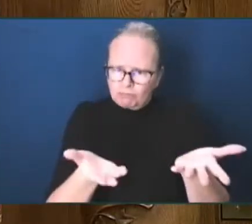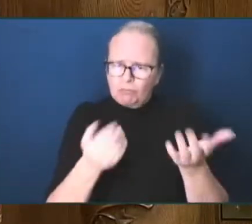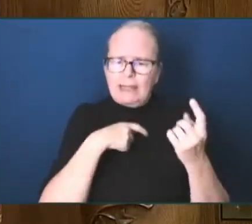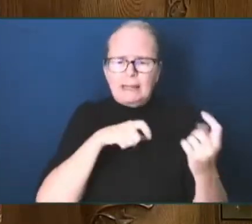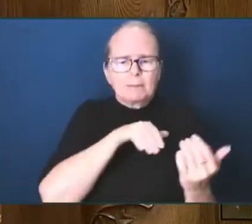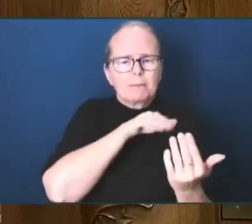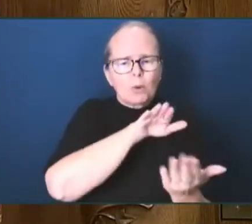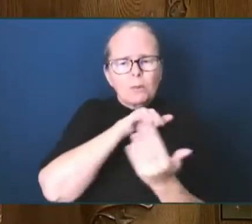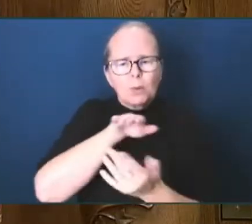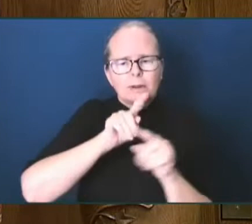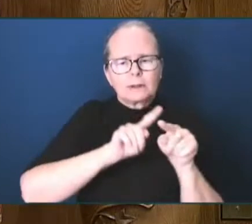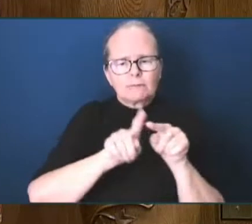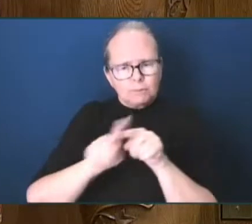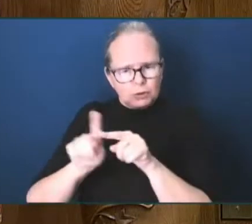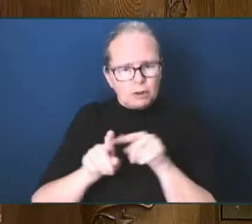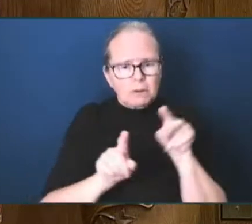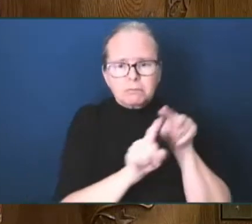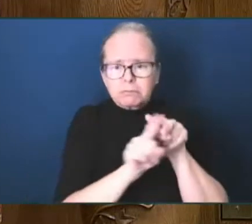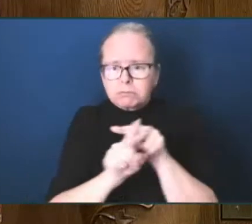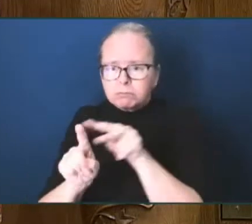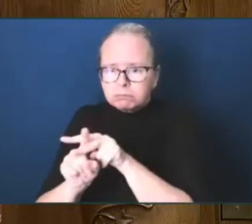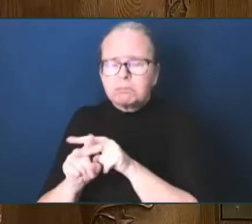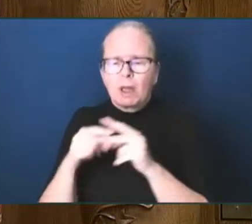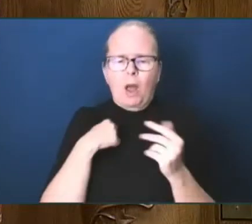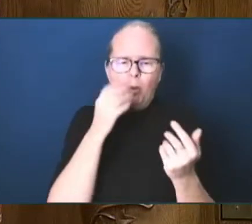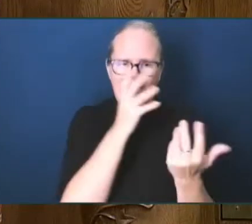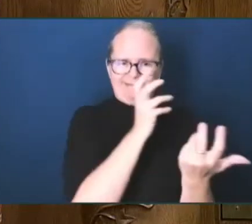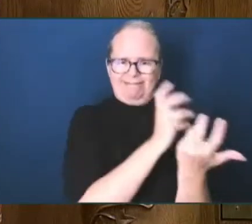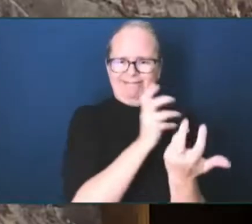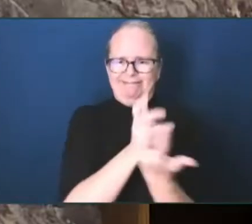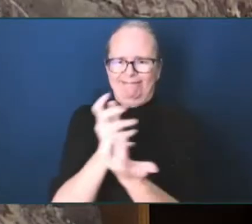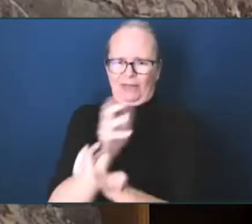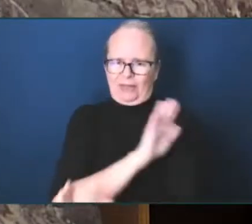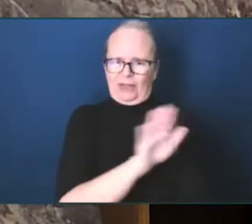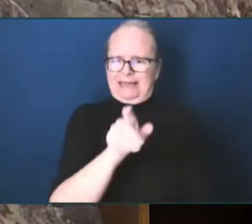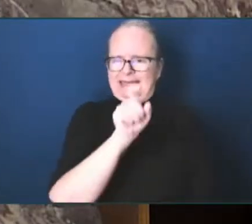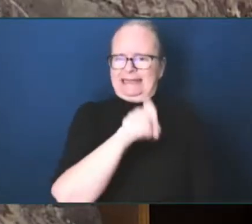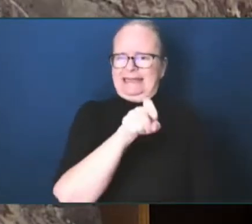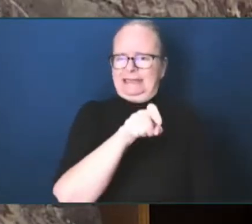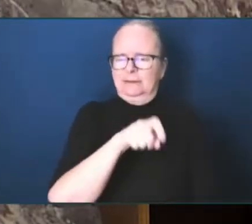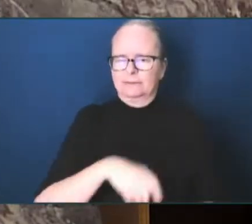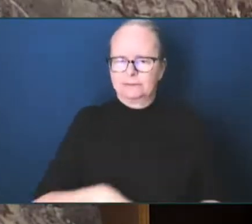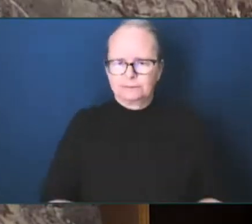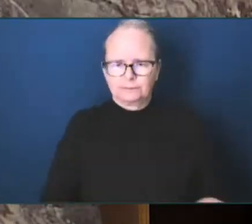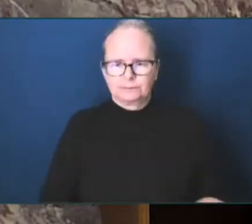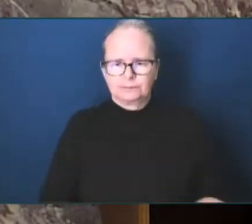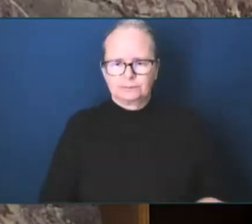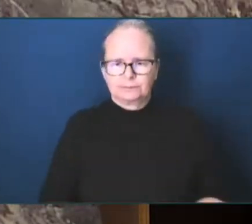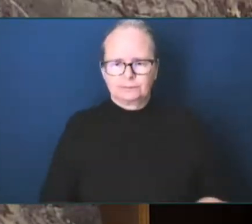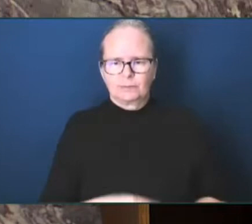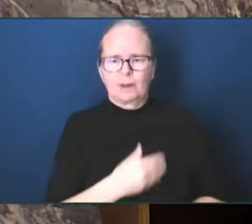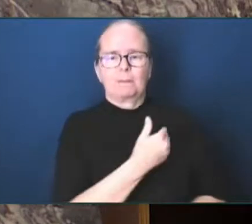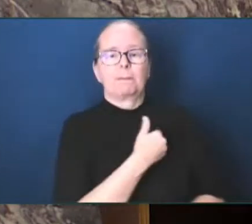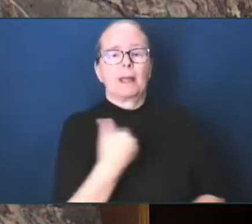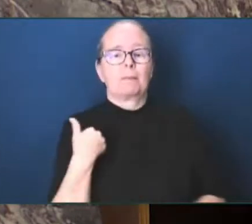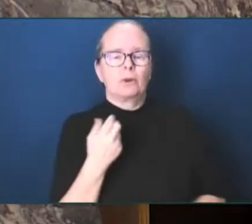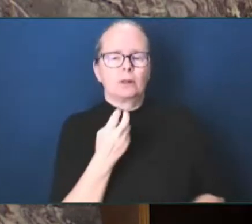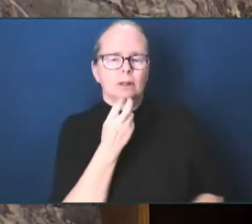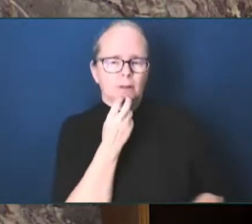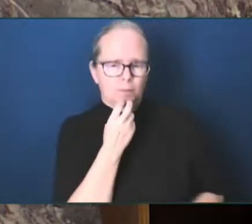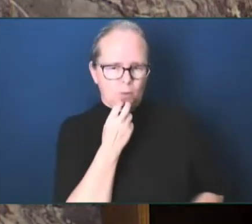Member for Kamloops South Thompson. Mr. Speaker, when it comes to just how important these interventions really